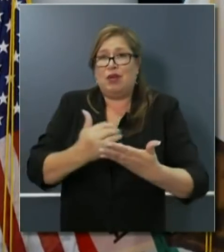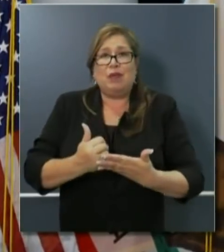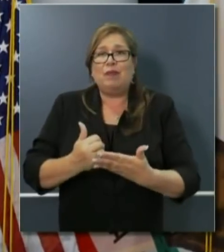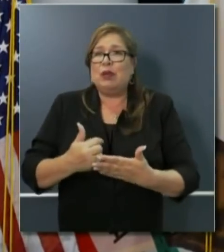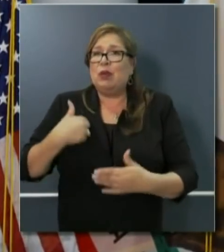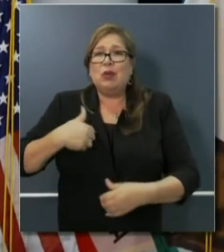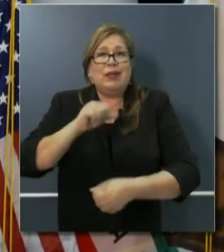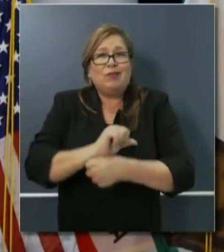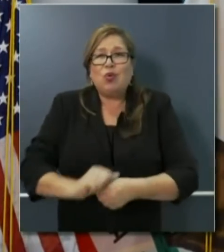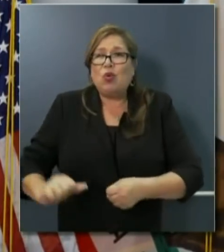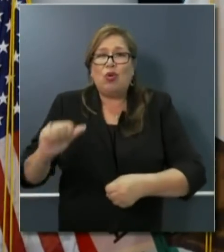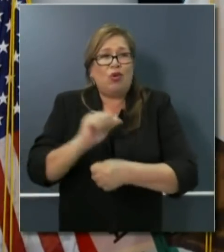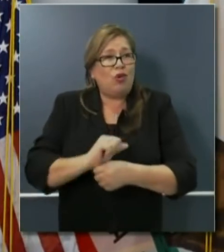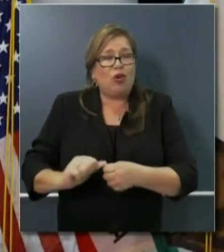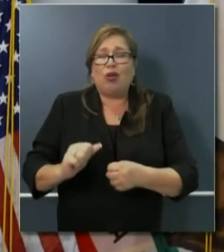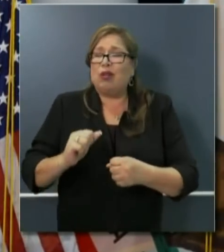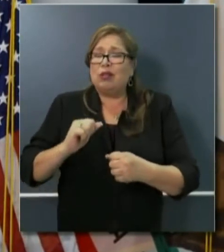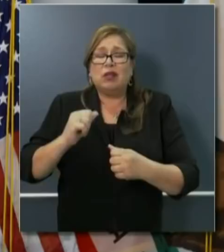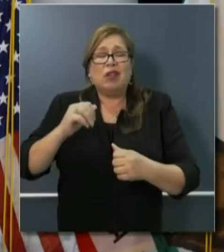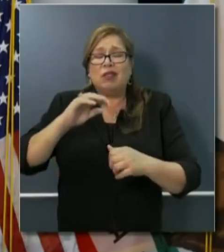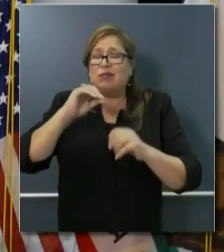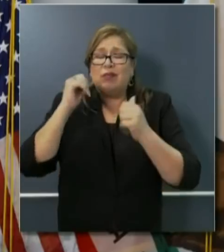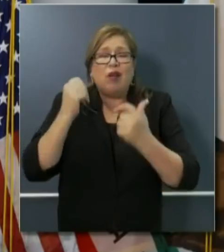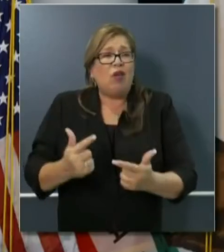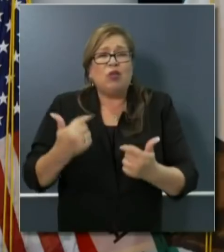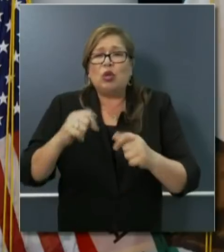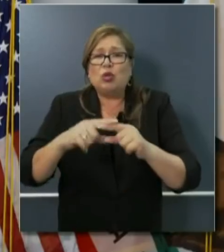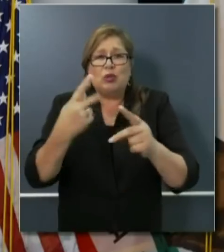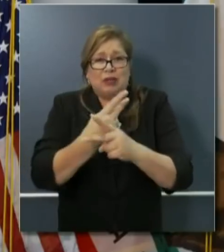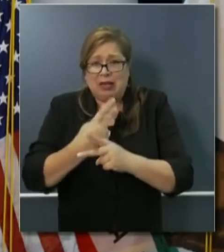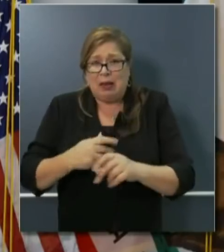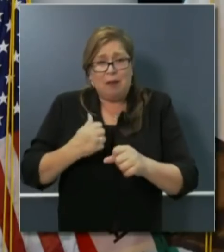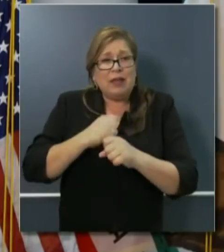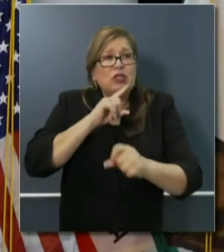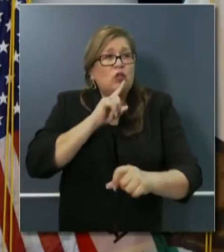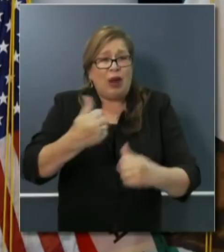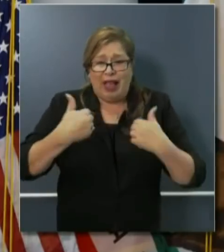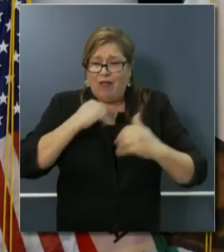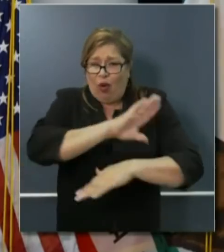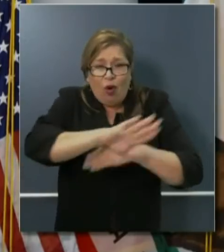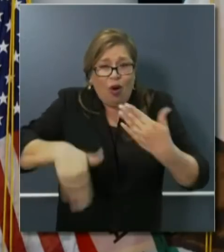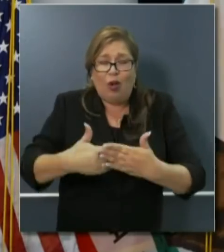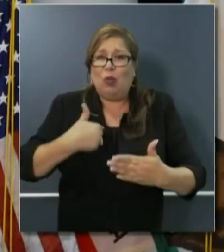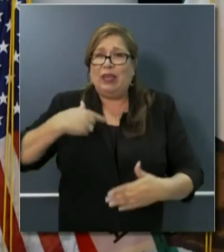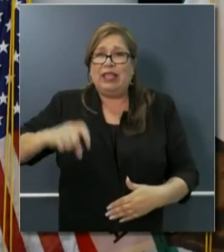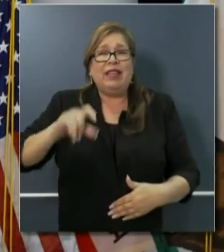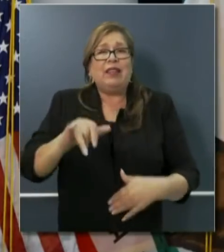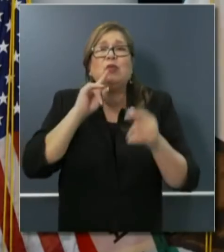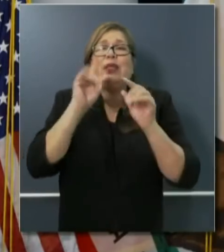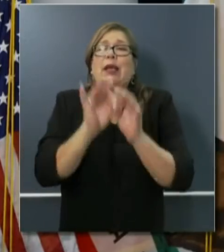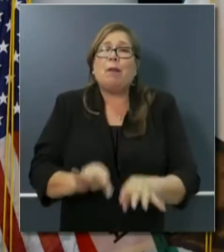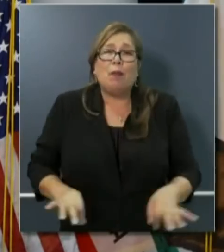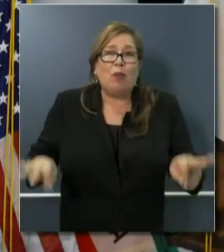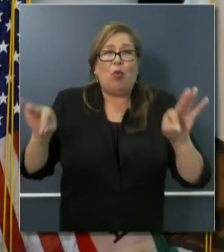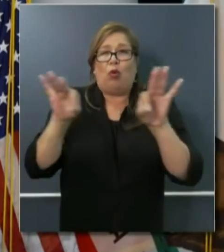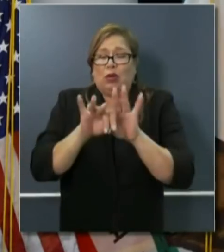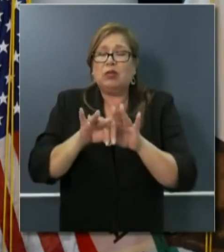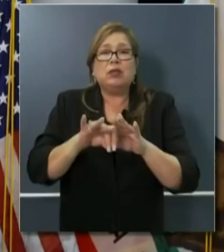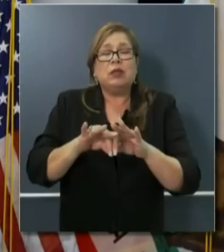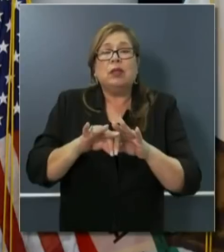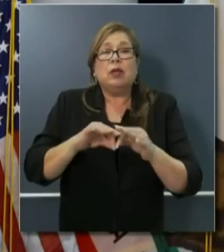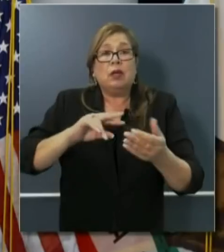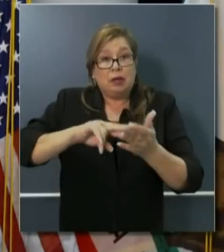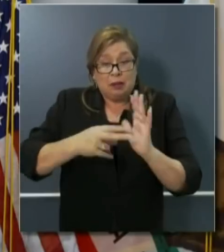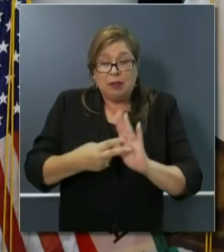state, our efforts to procure as much as we can in terms of those supplies and ventilators is very key to our ability to not